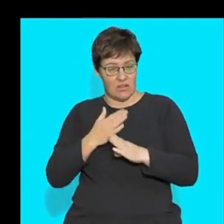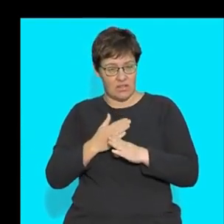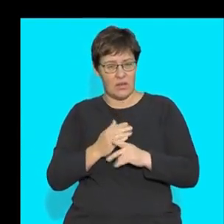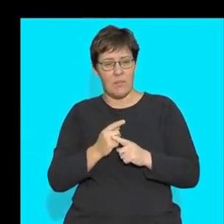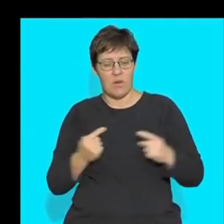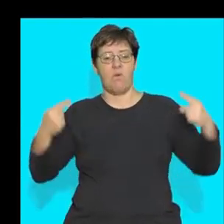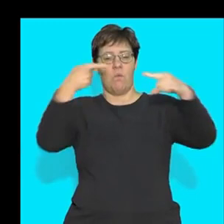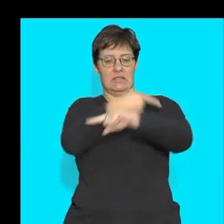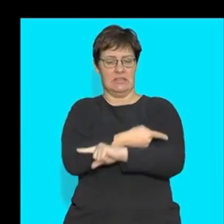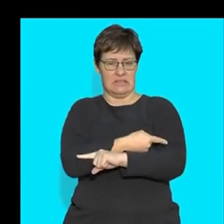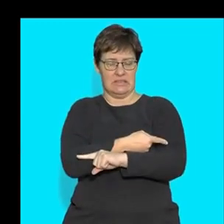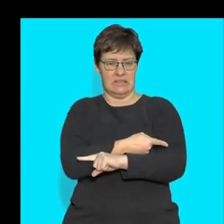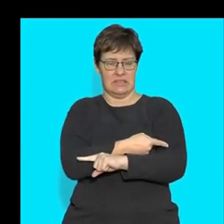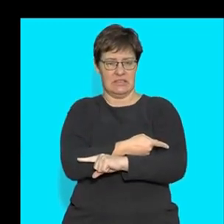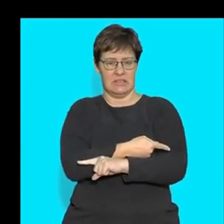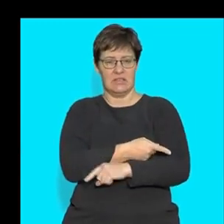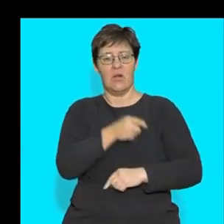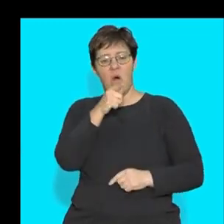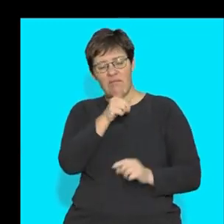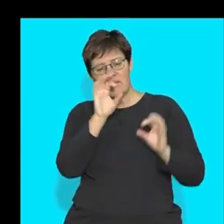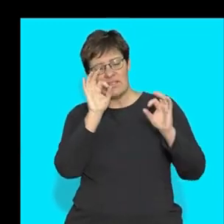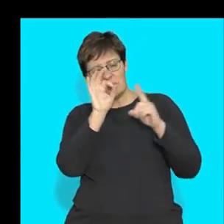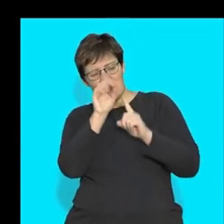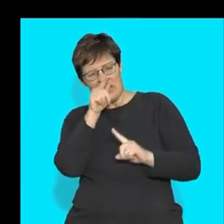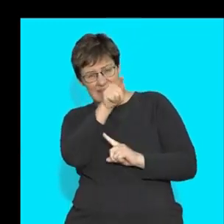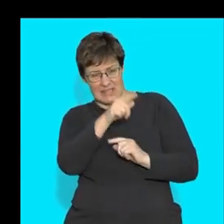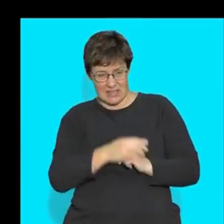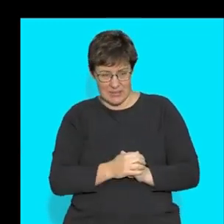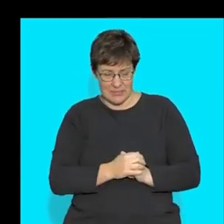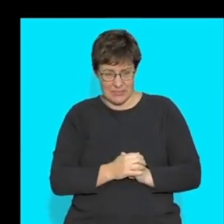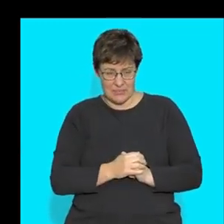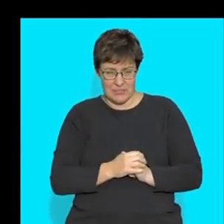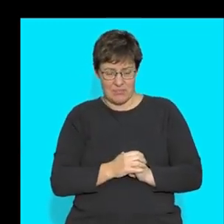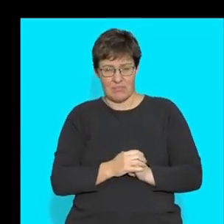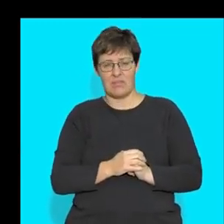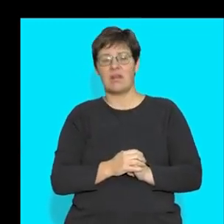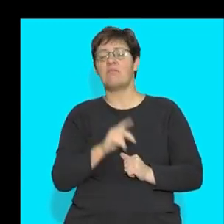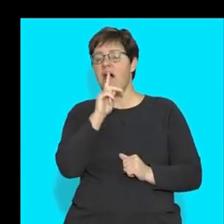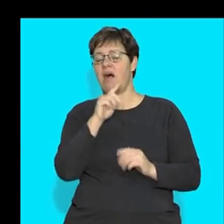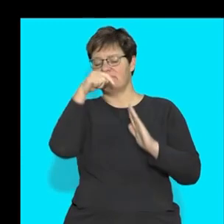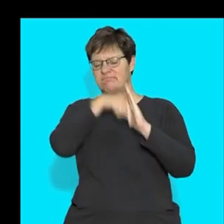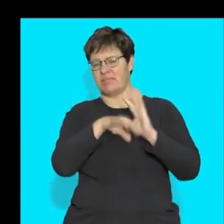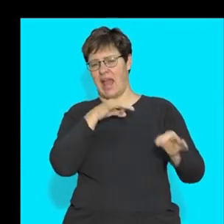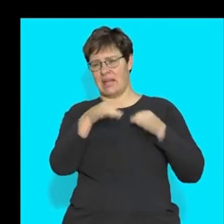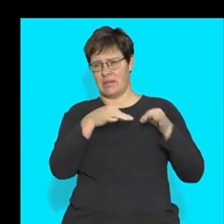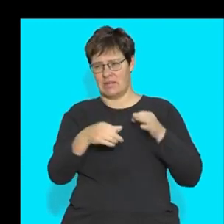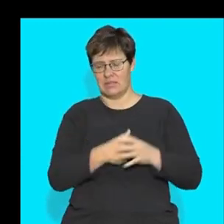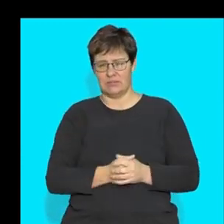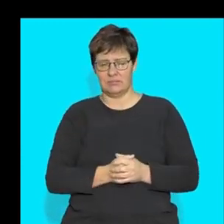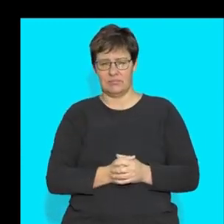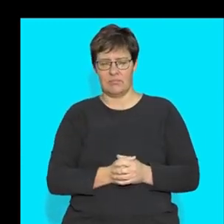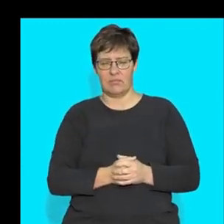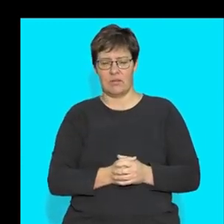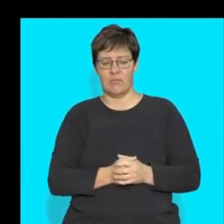the opposite of a particular function, but we're going to define it in great detail. Then when we talk about